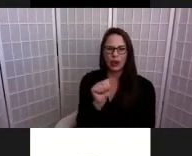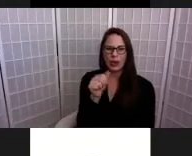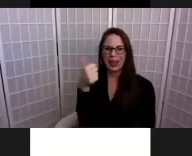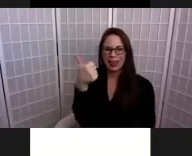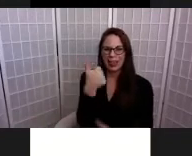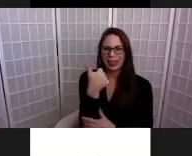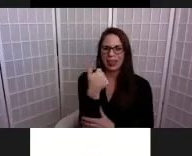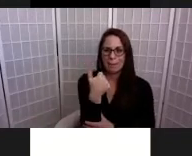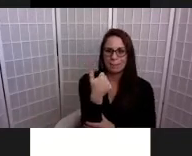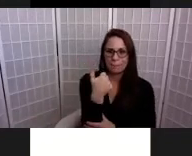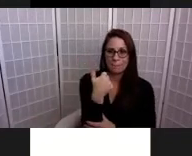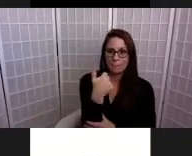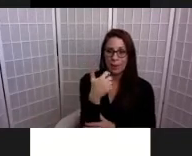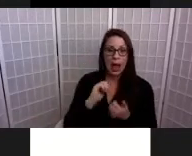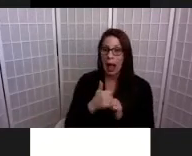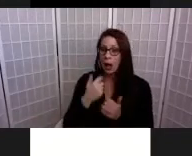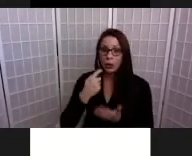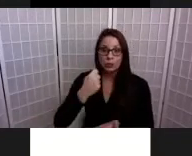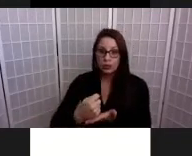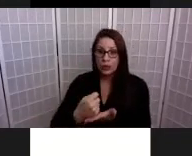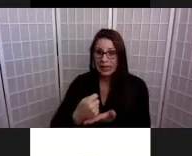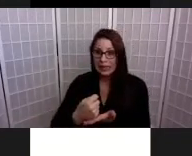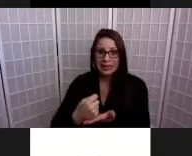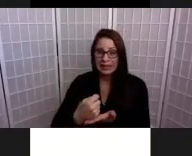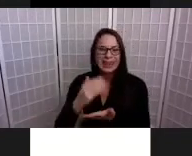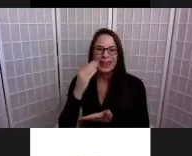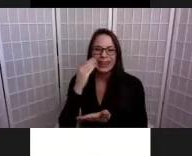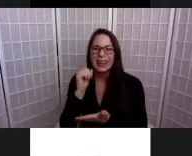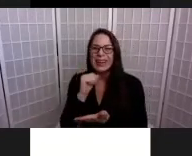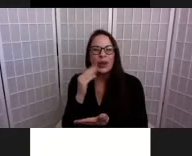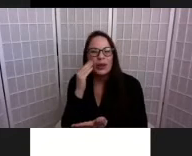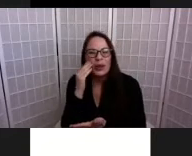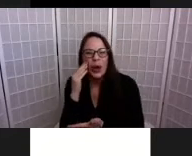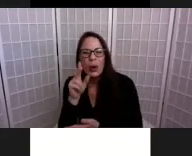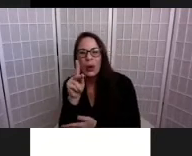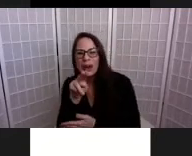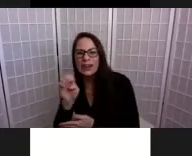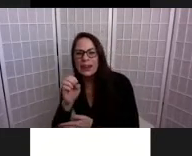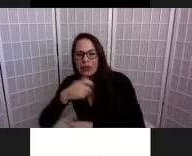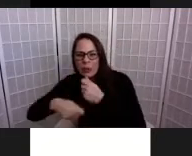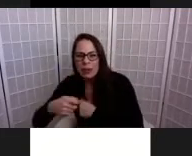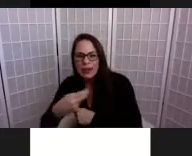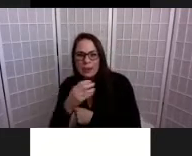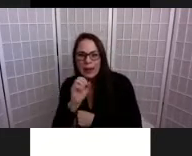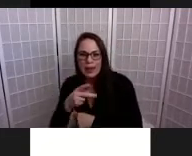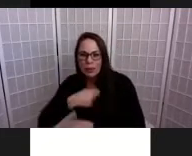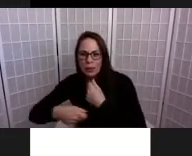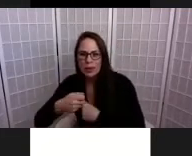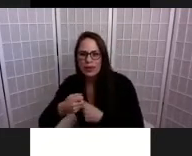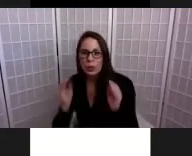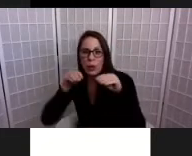way we treat this, instead of like a knee replacement or a hip replacement where we put in new joints, with